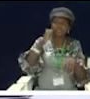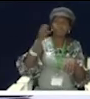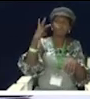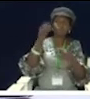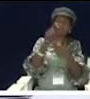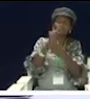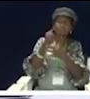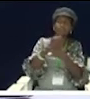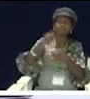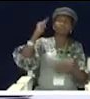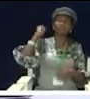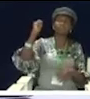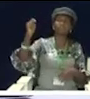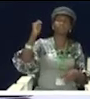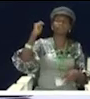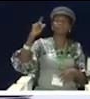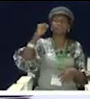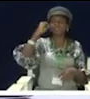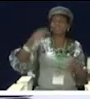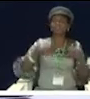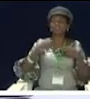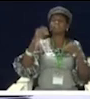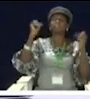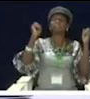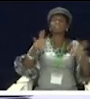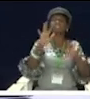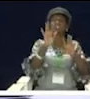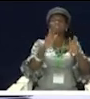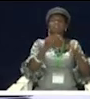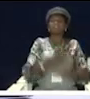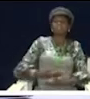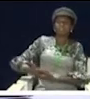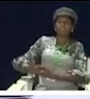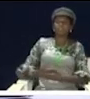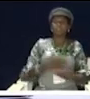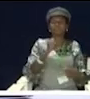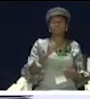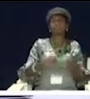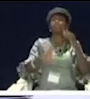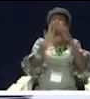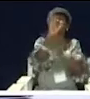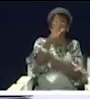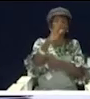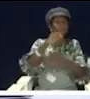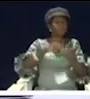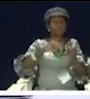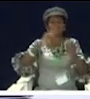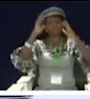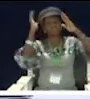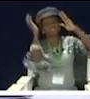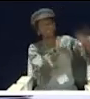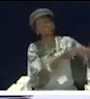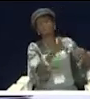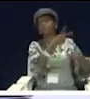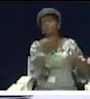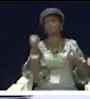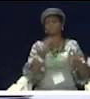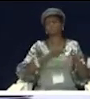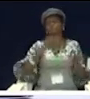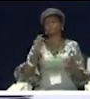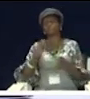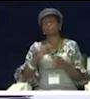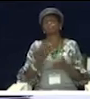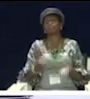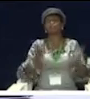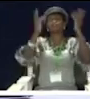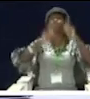her testimony, she had had babies. God bypassed the pastor. Lift